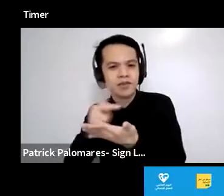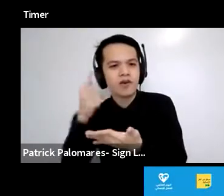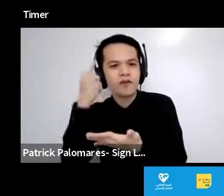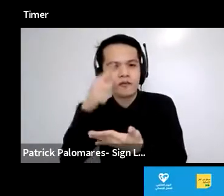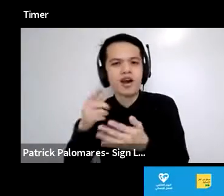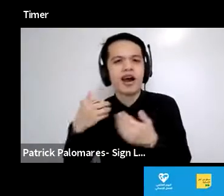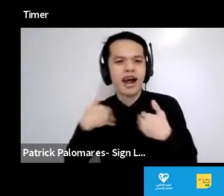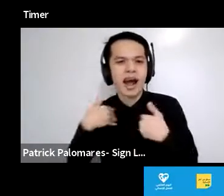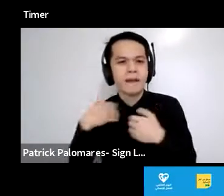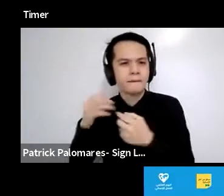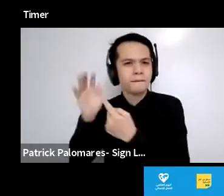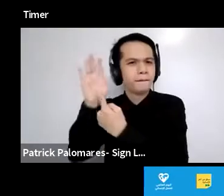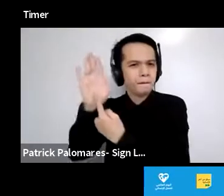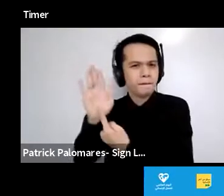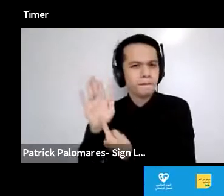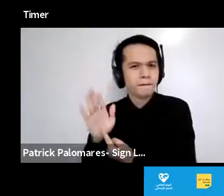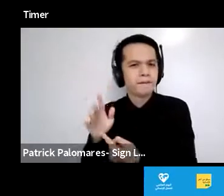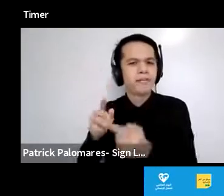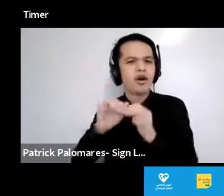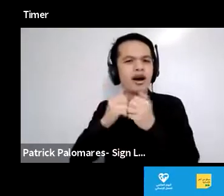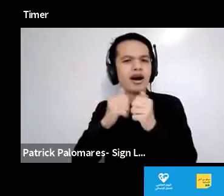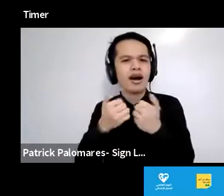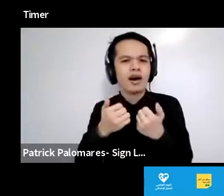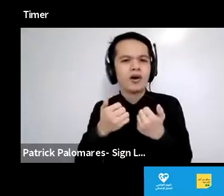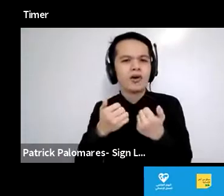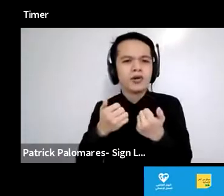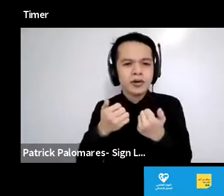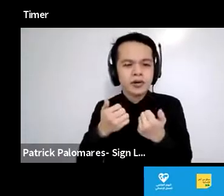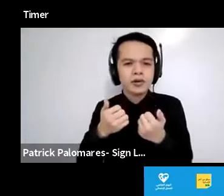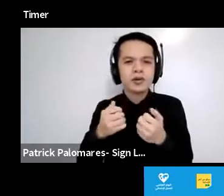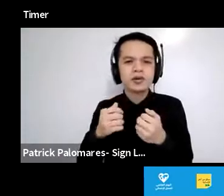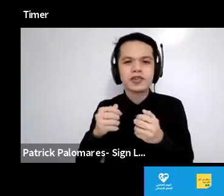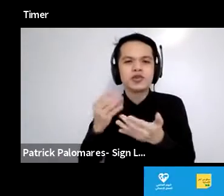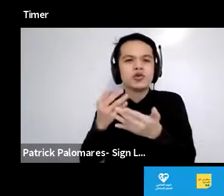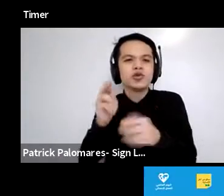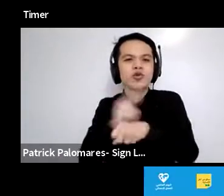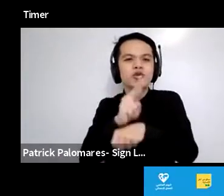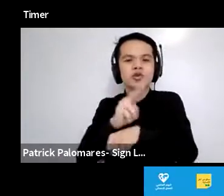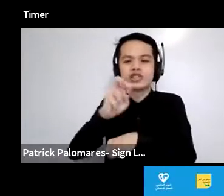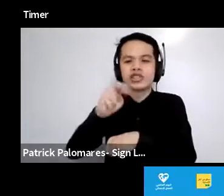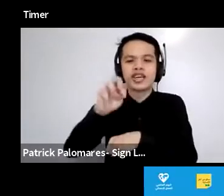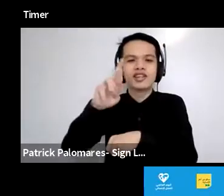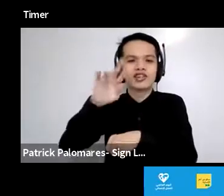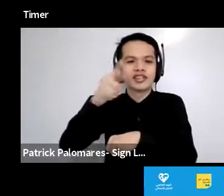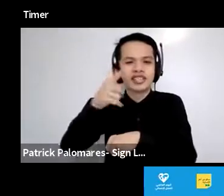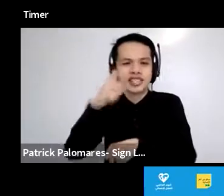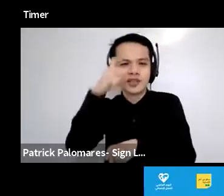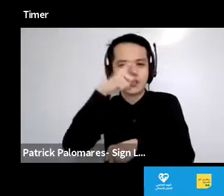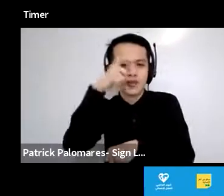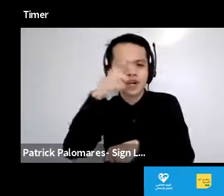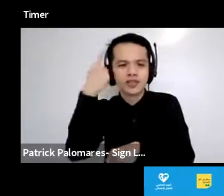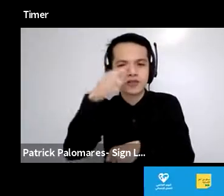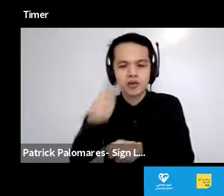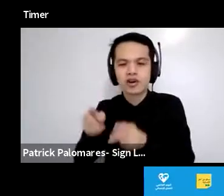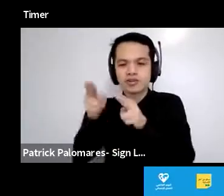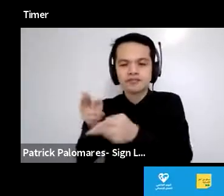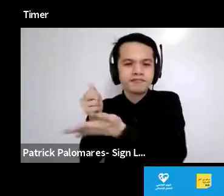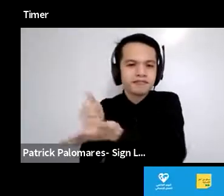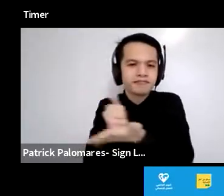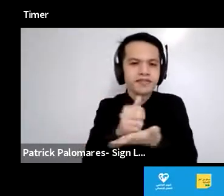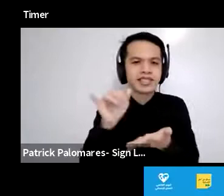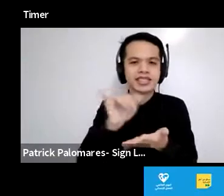of examples on how we integrate renewable energy solutions in our humanitarian and anticipatory